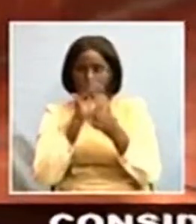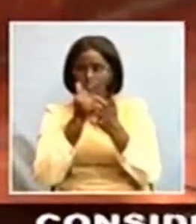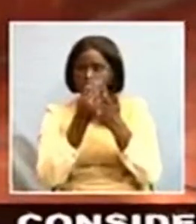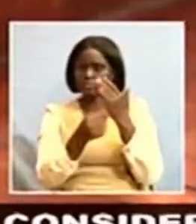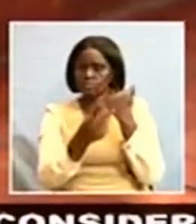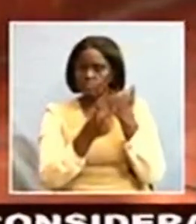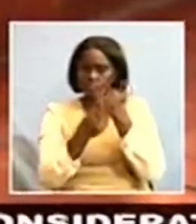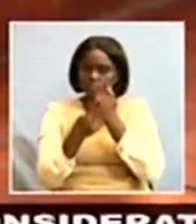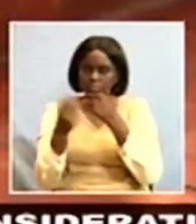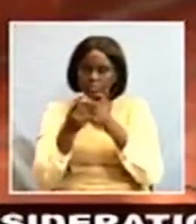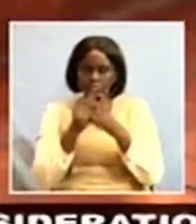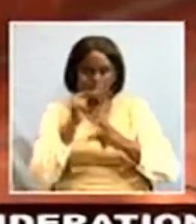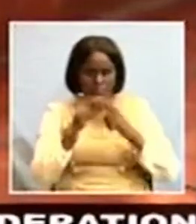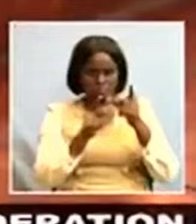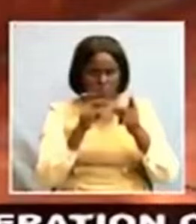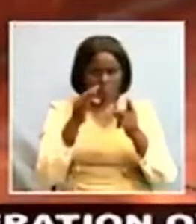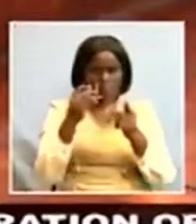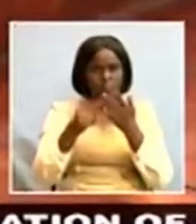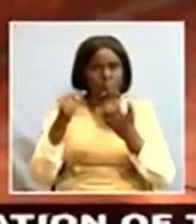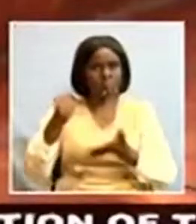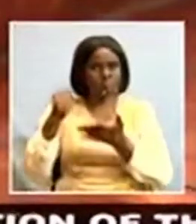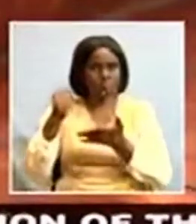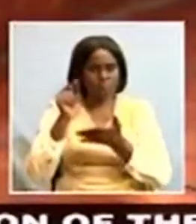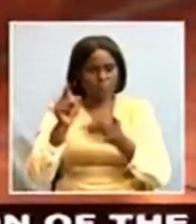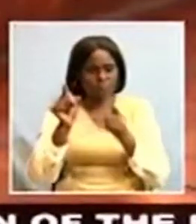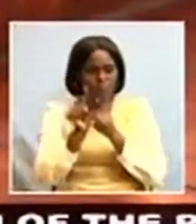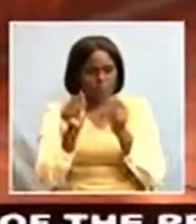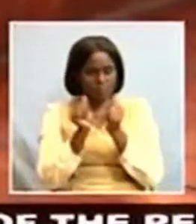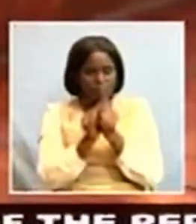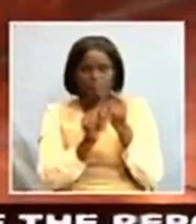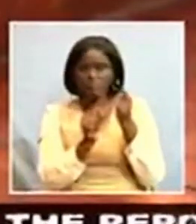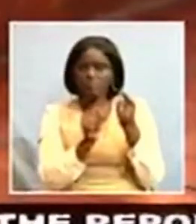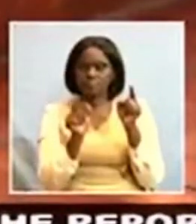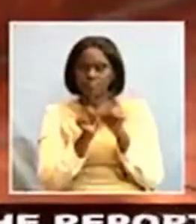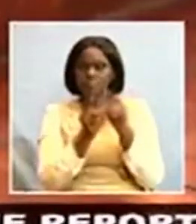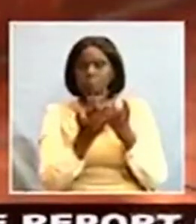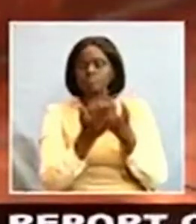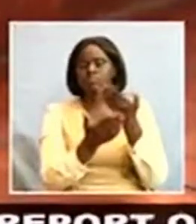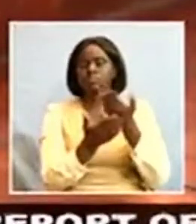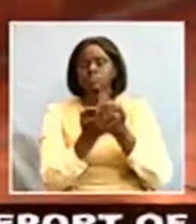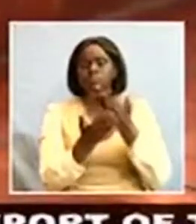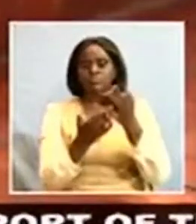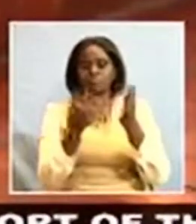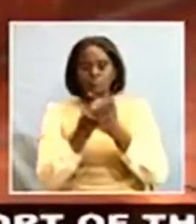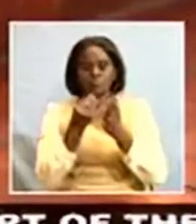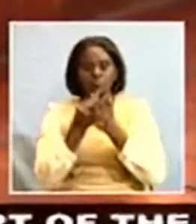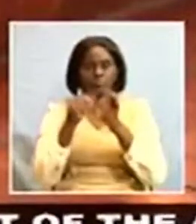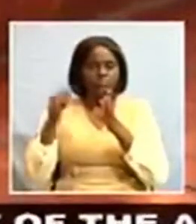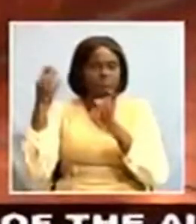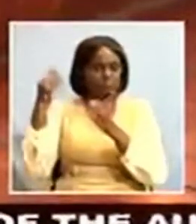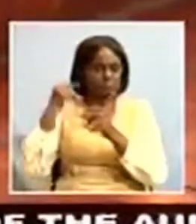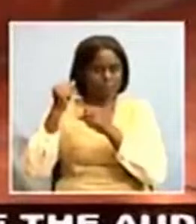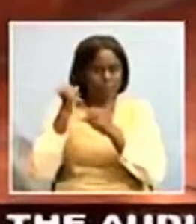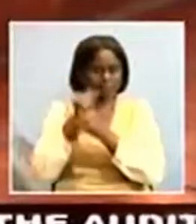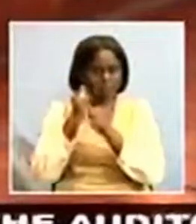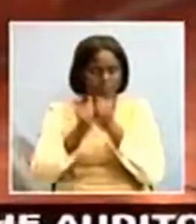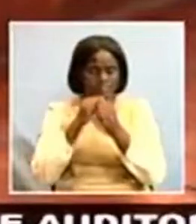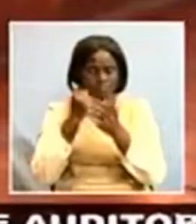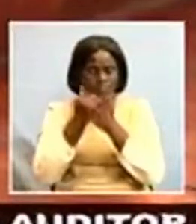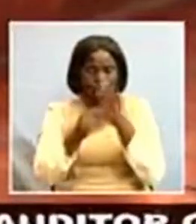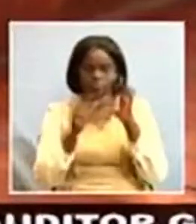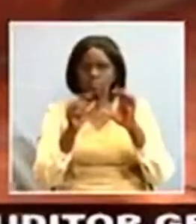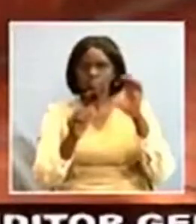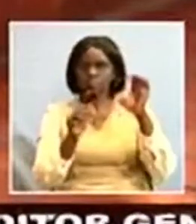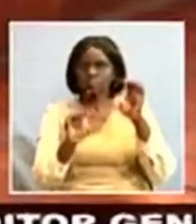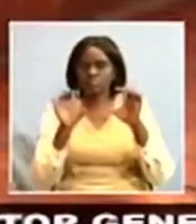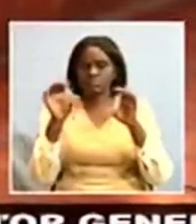saved from the process of the budgets versus the procured amounts in the previous years, which were actually allocated